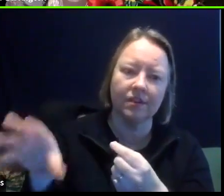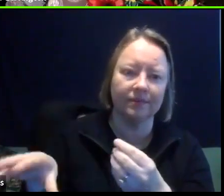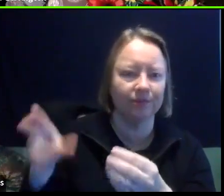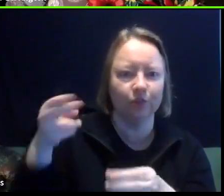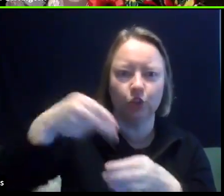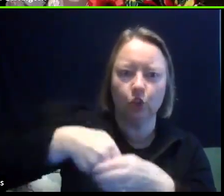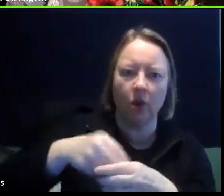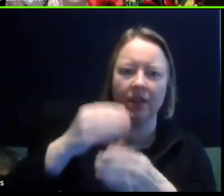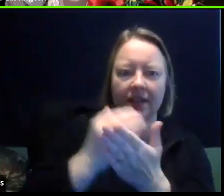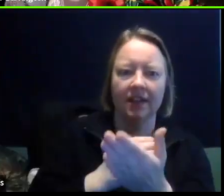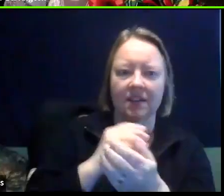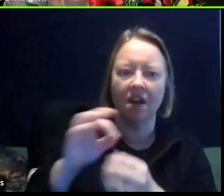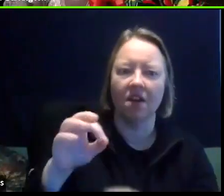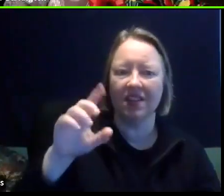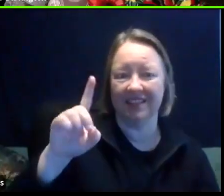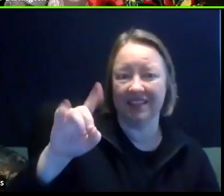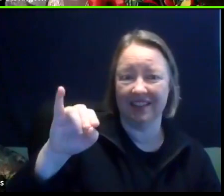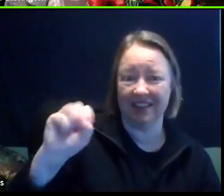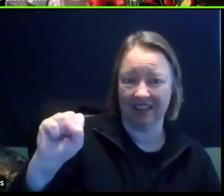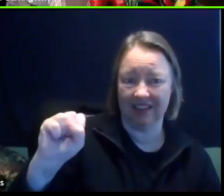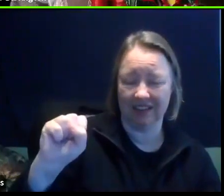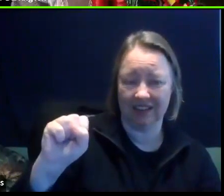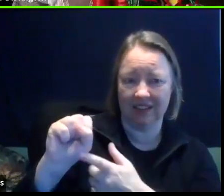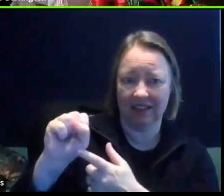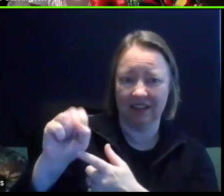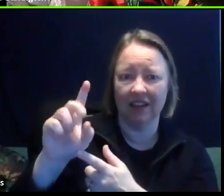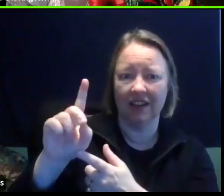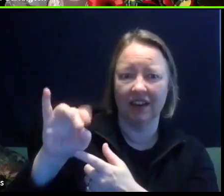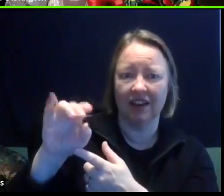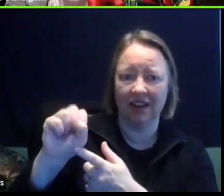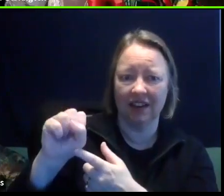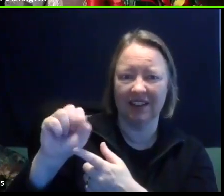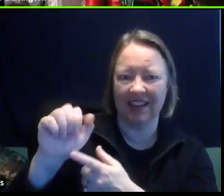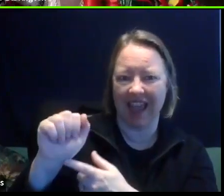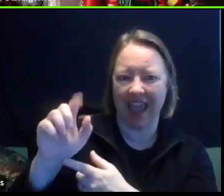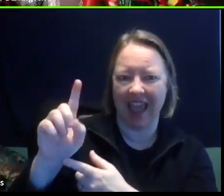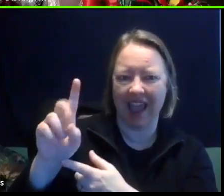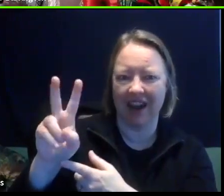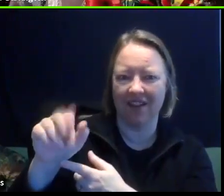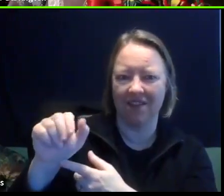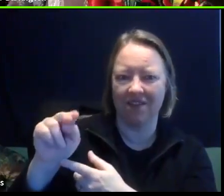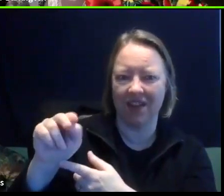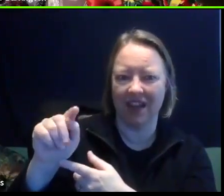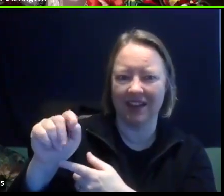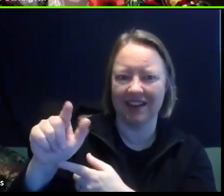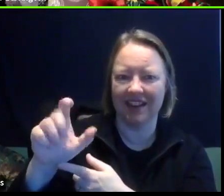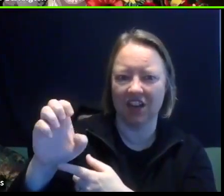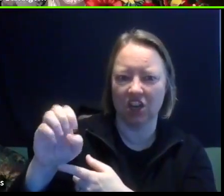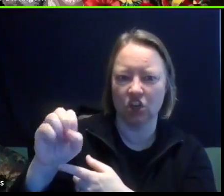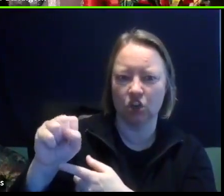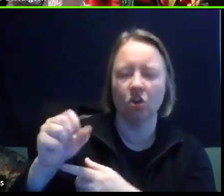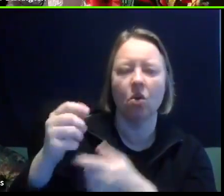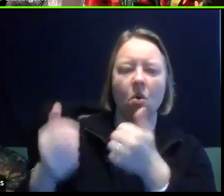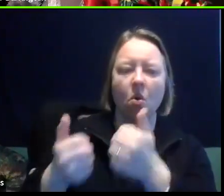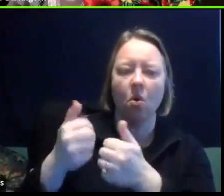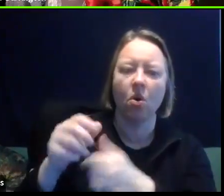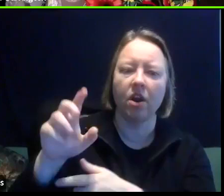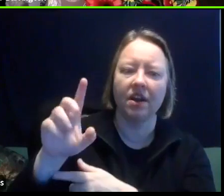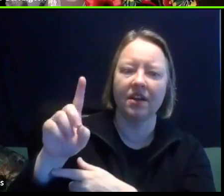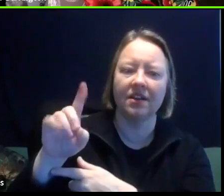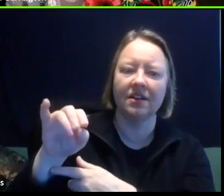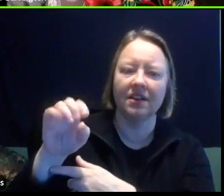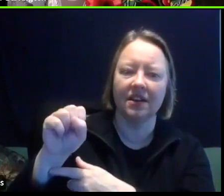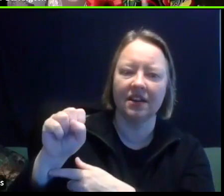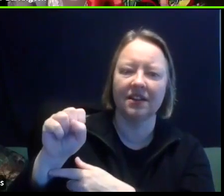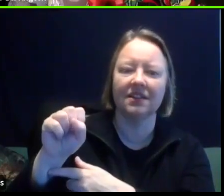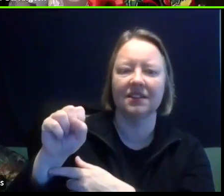I say the dis list, it's the disadvantaged, the disenfranchised, the disabled, and the list